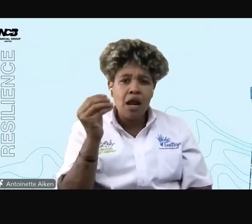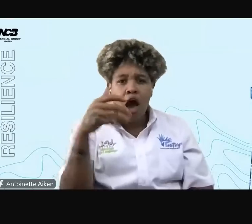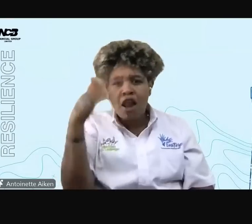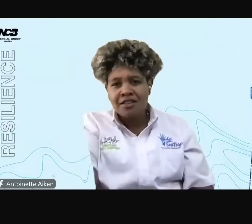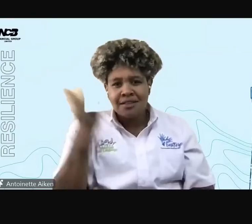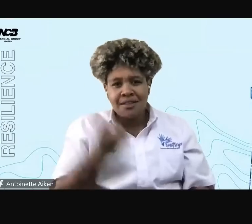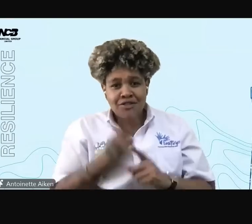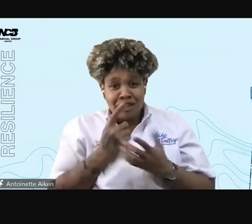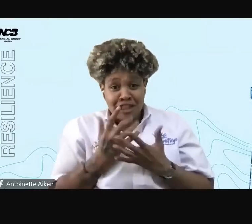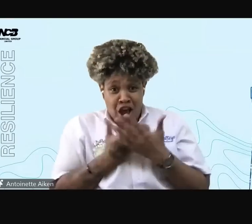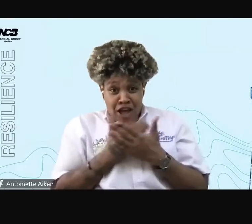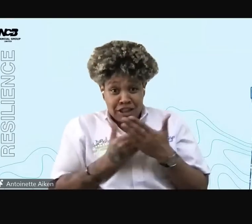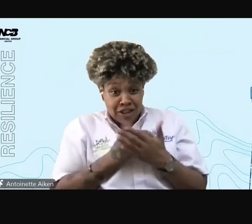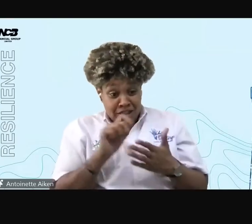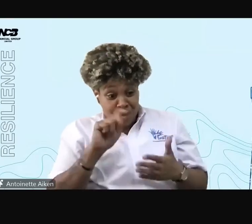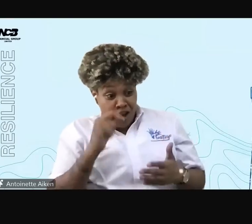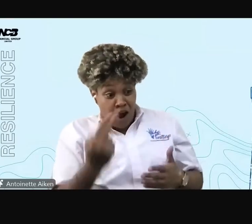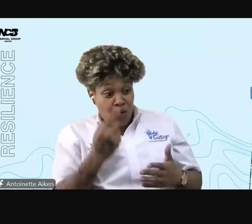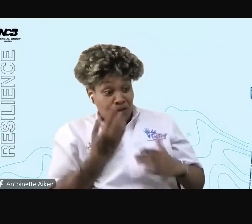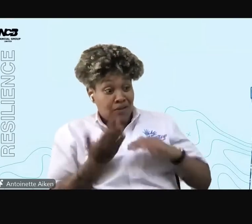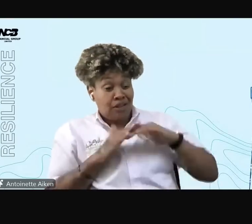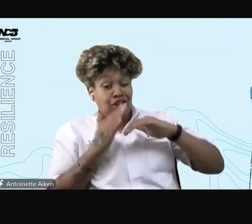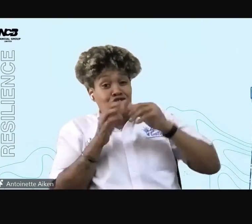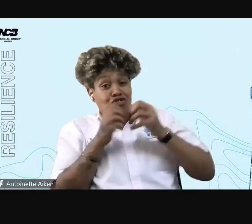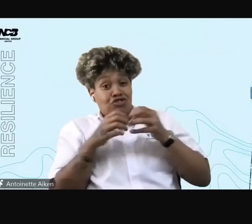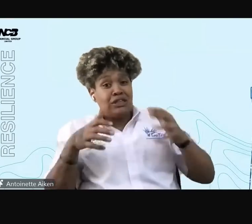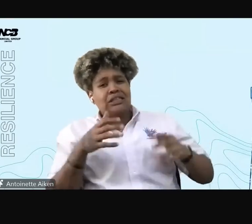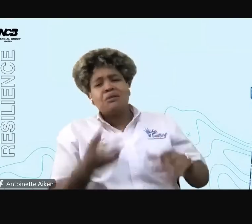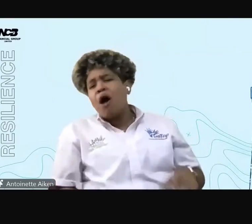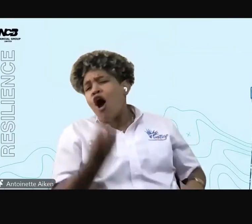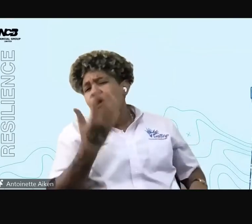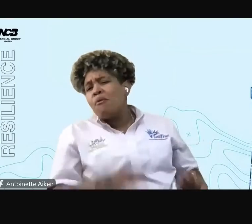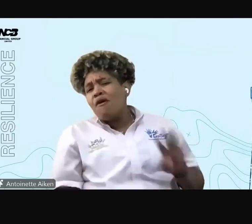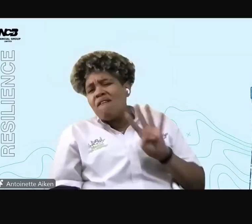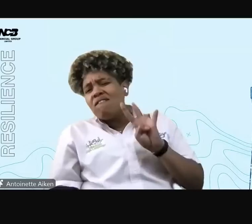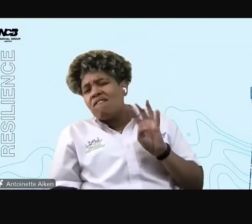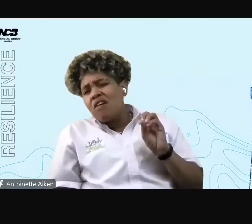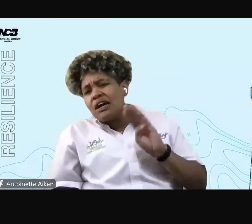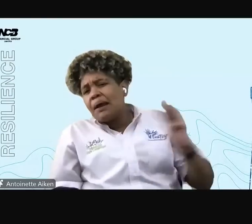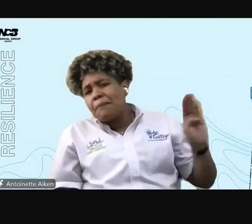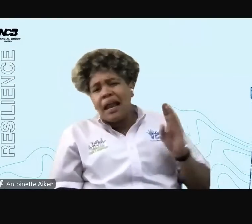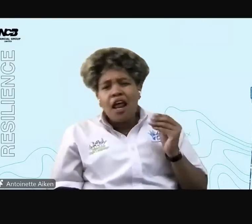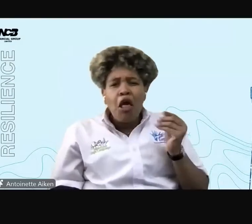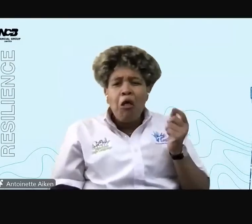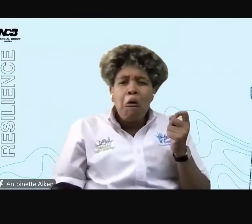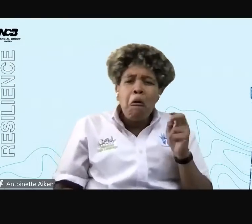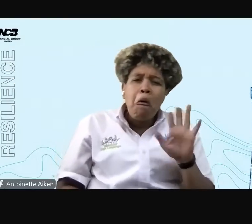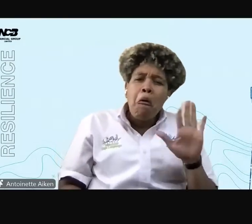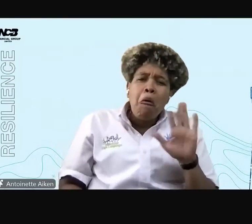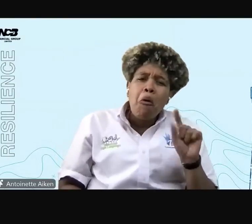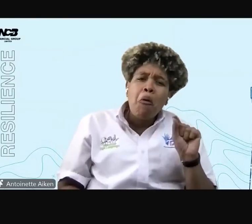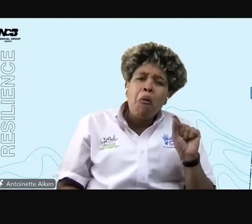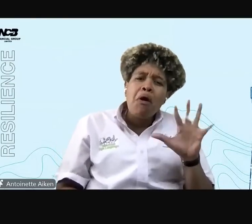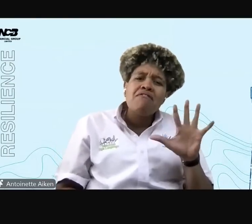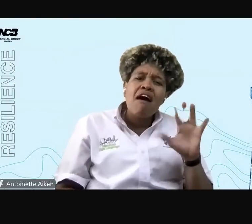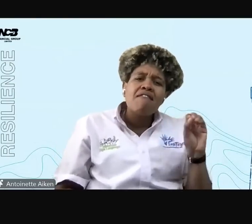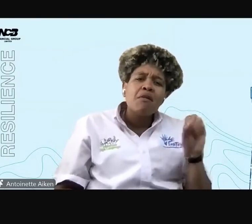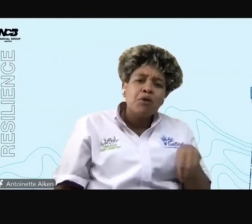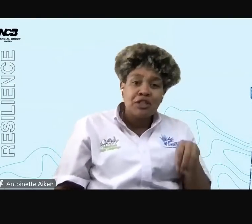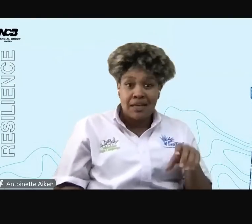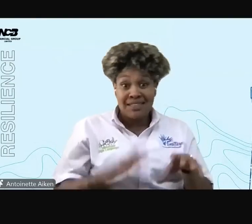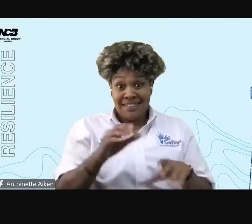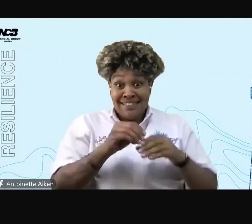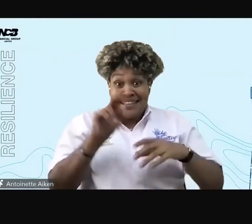Consolidated stockholders' equity increased by about $40 billion, or about 25%. In